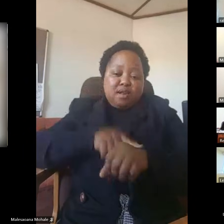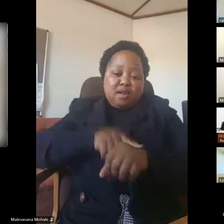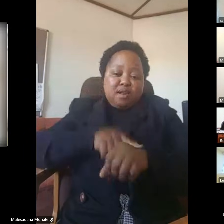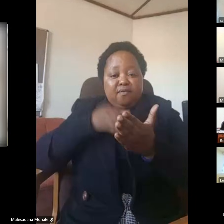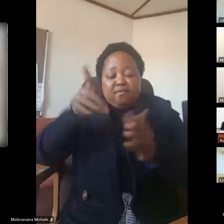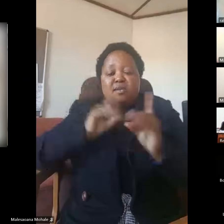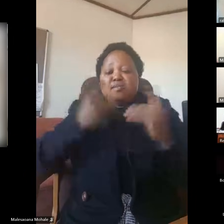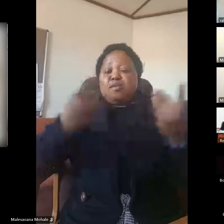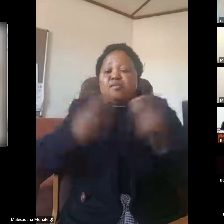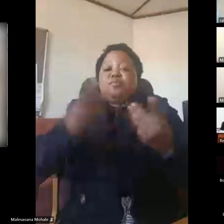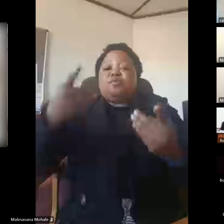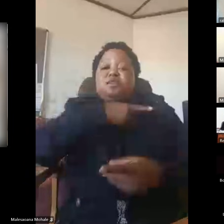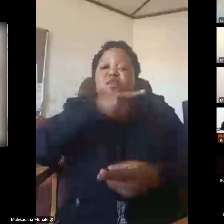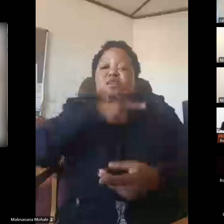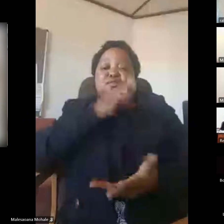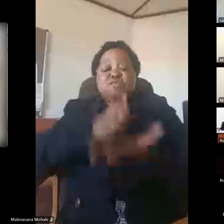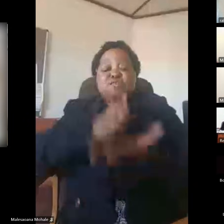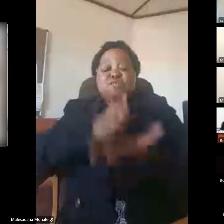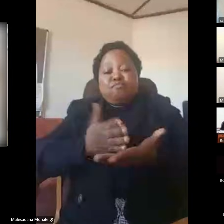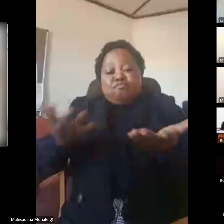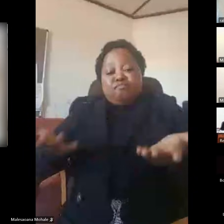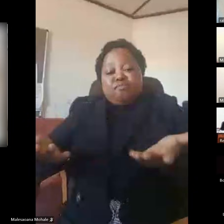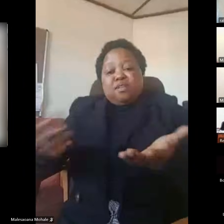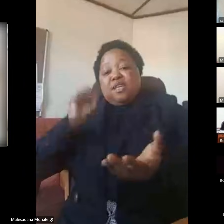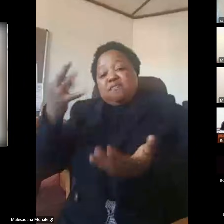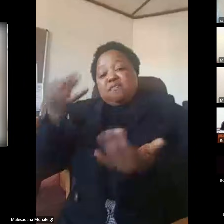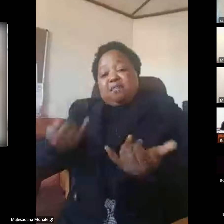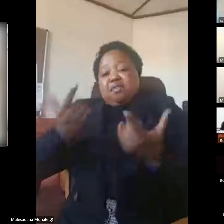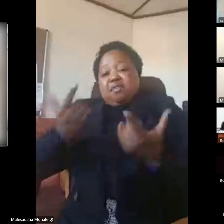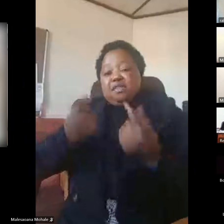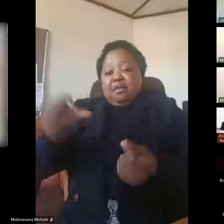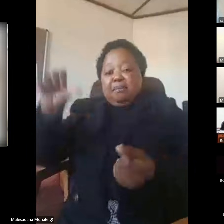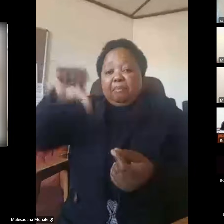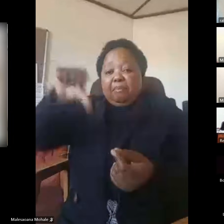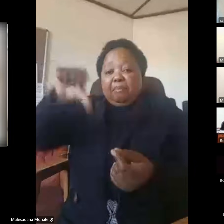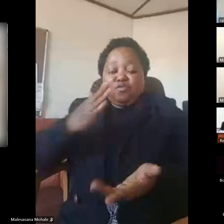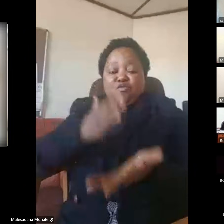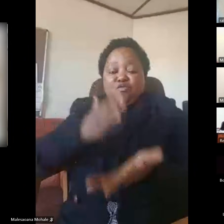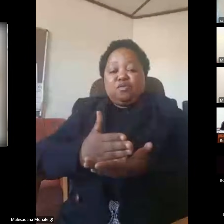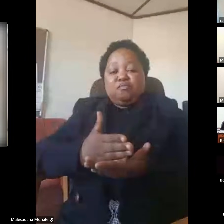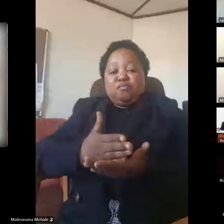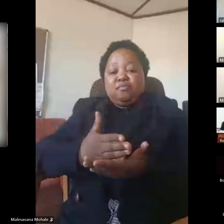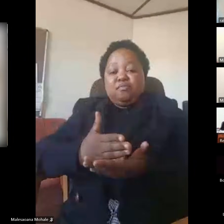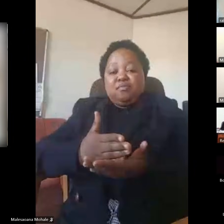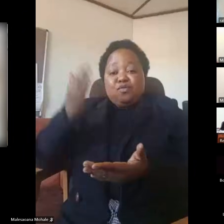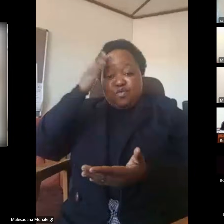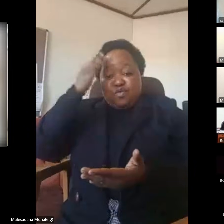if I did badly today, no, it's all Ndati.